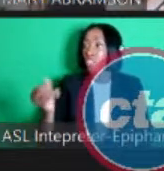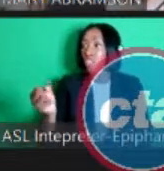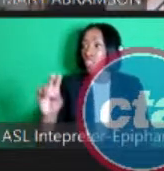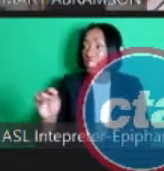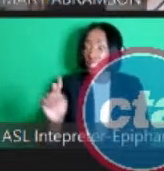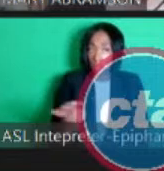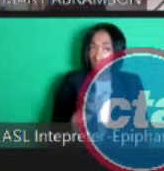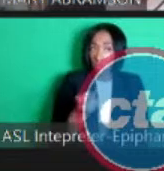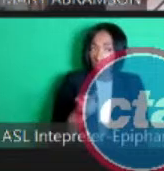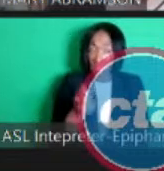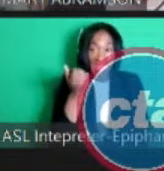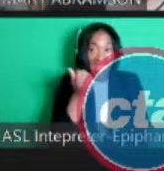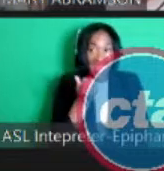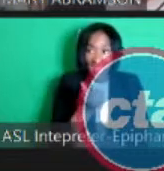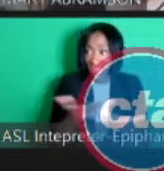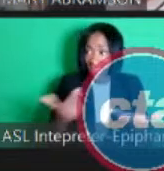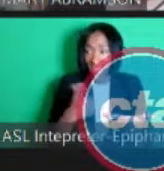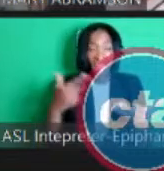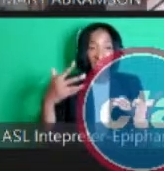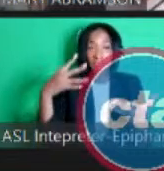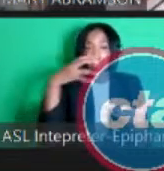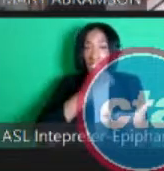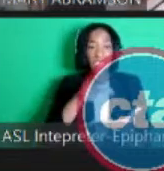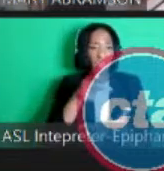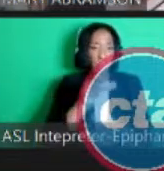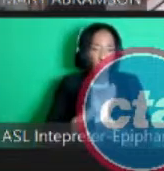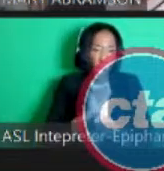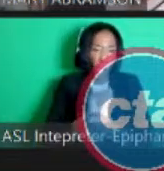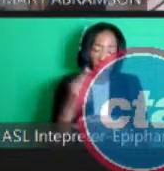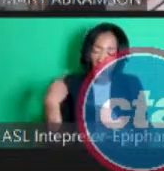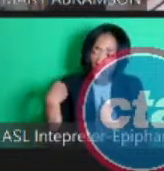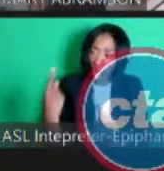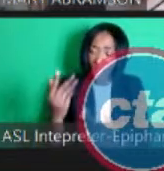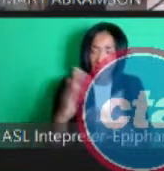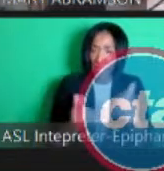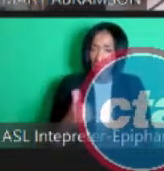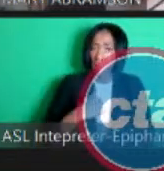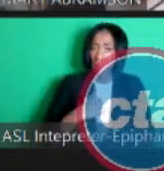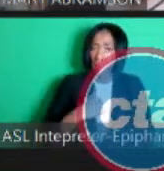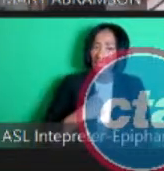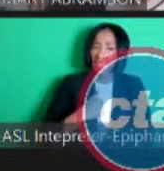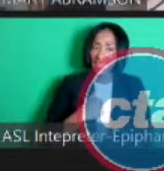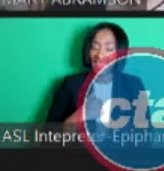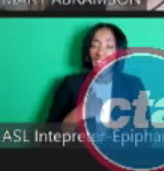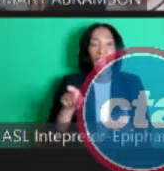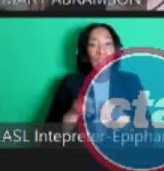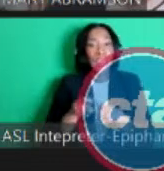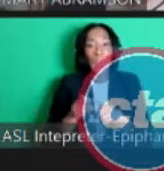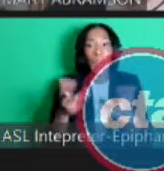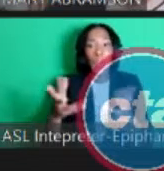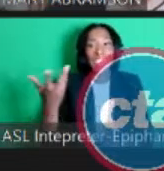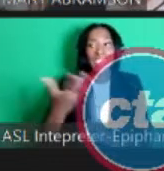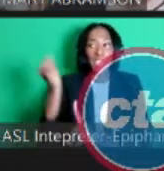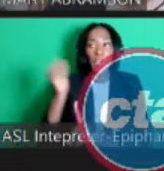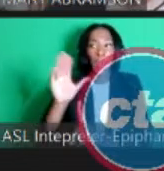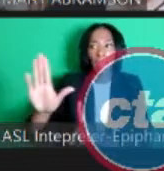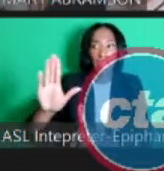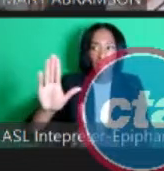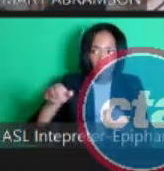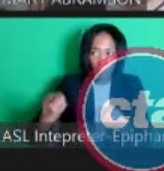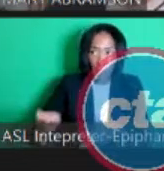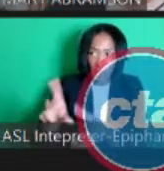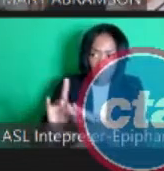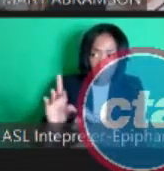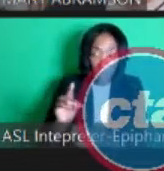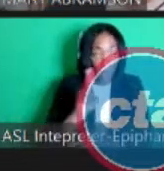missed. They've been working on this for far longer than I have, so I also don't want to take away their thunder. So Brad, I don't know if you have anything